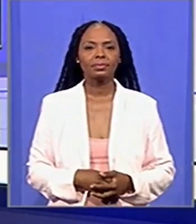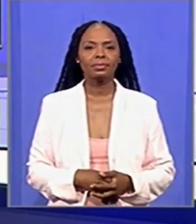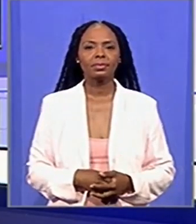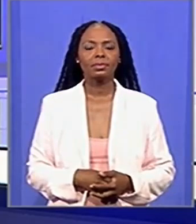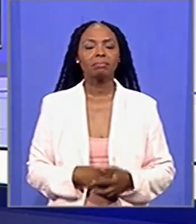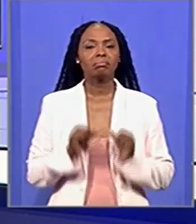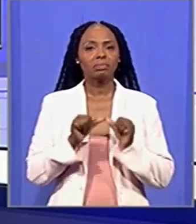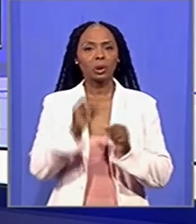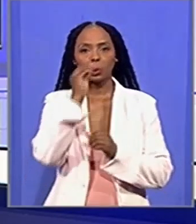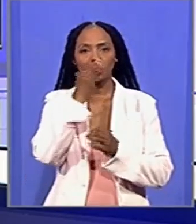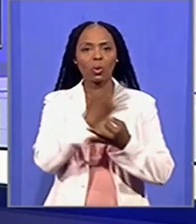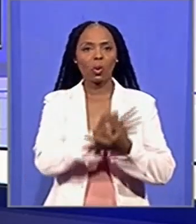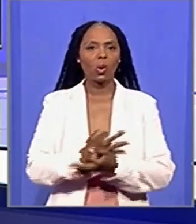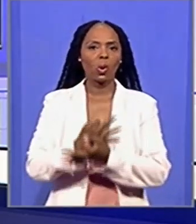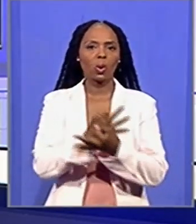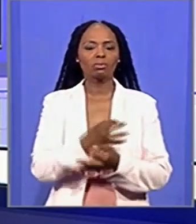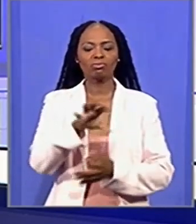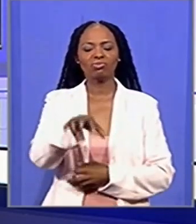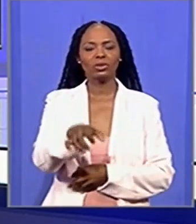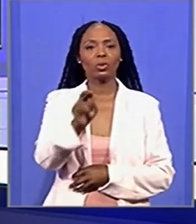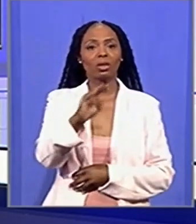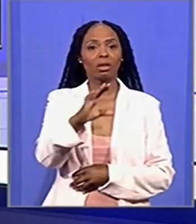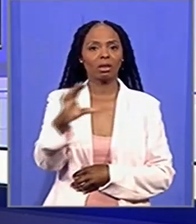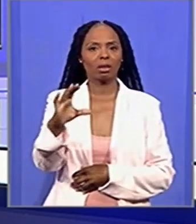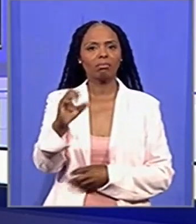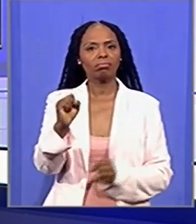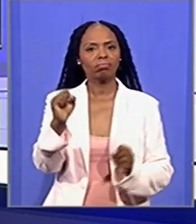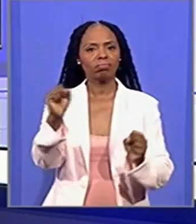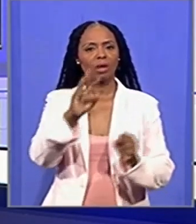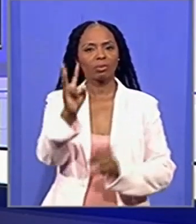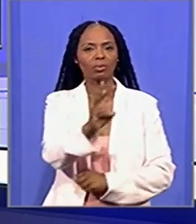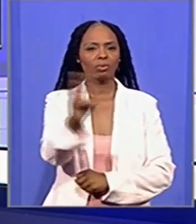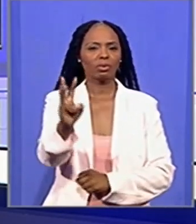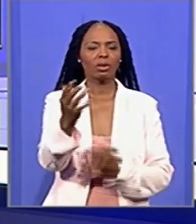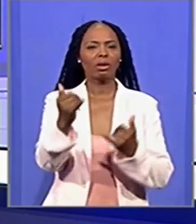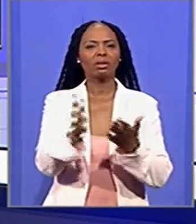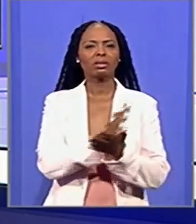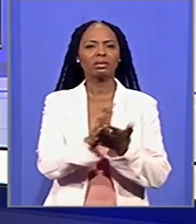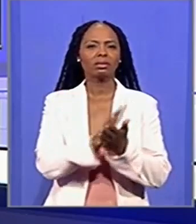Ratela pele di-Hawks provinseng ya Northern Cape di entse temoso kgahlano le